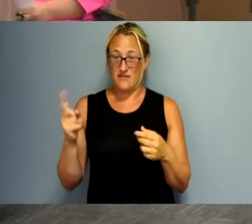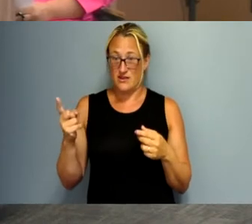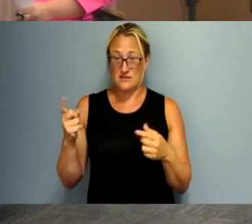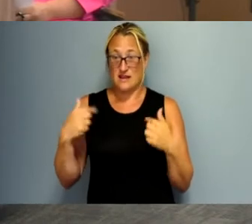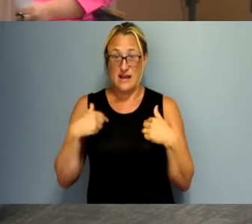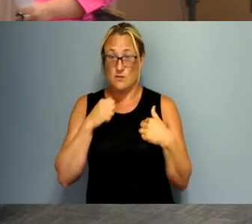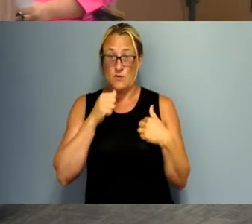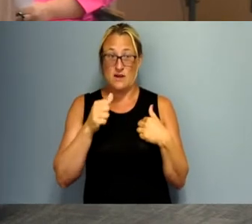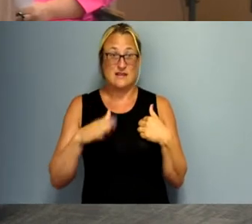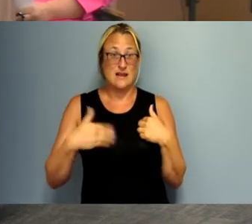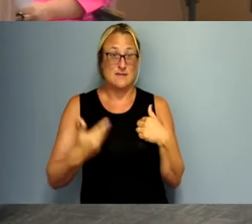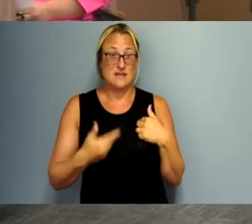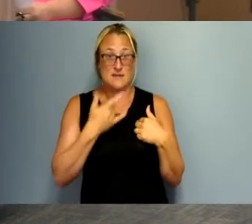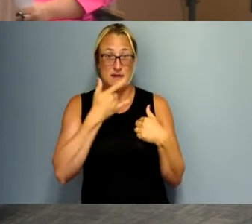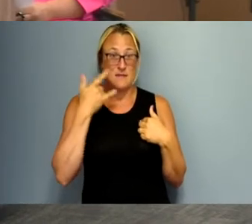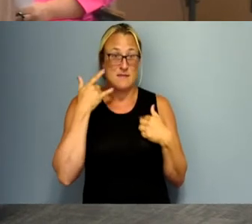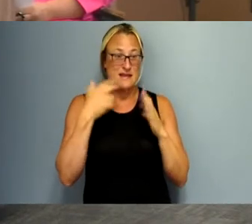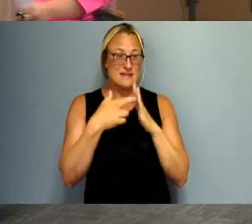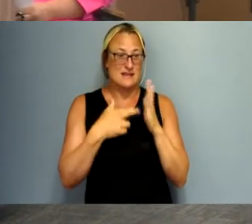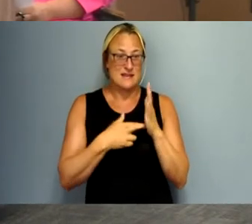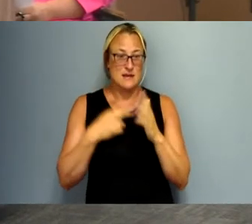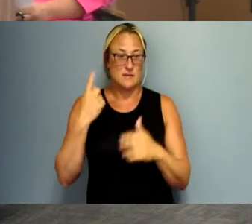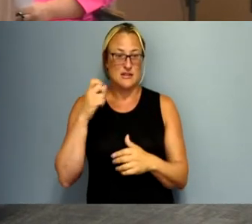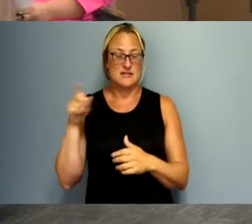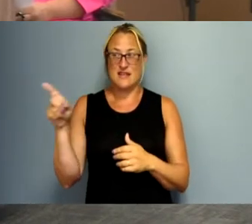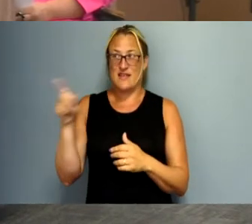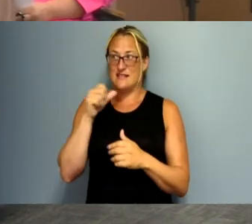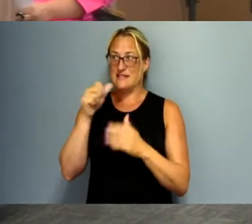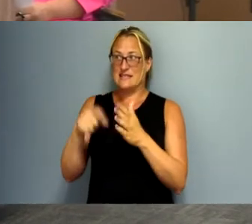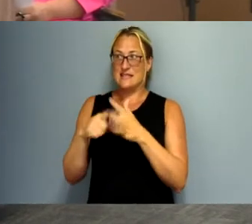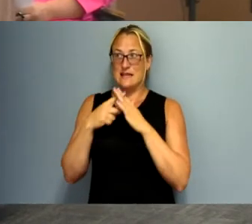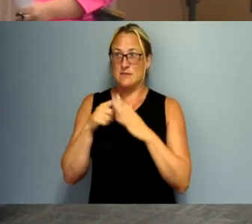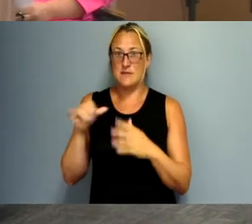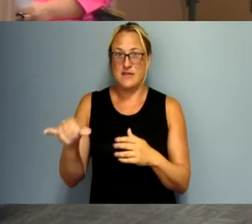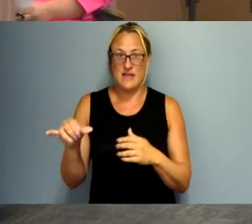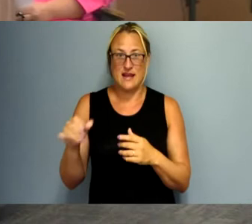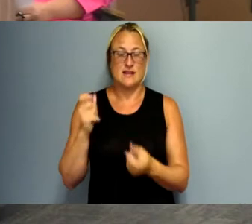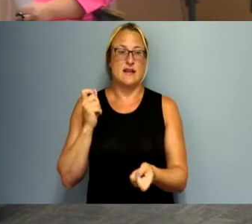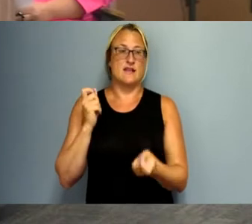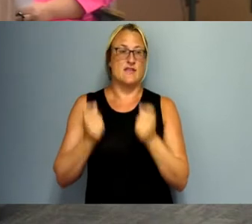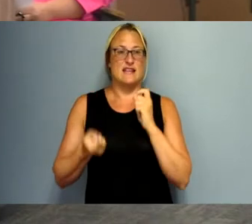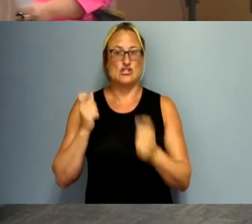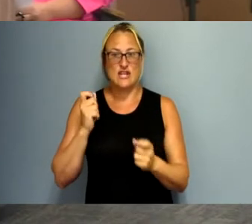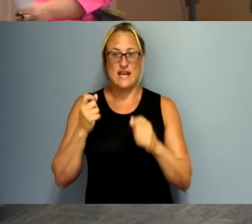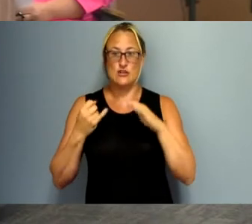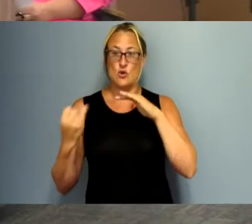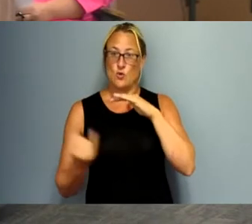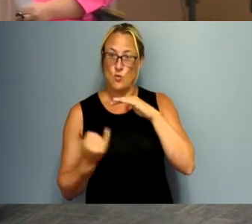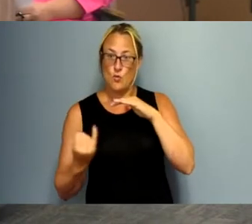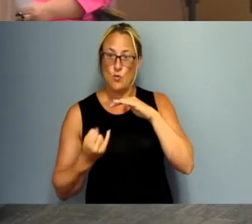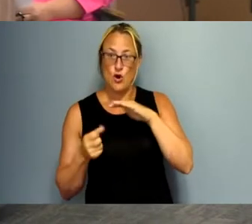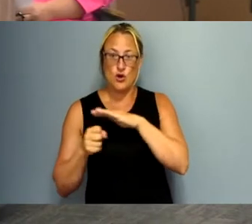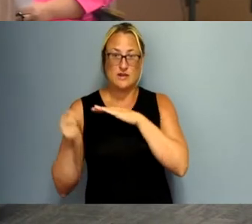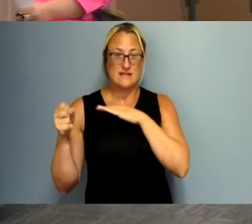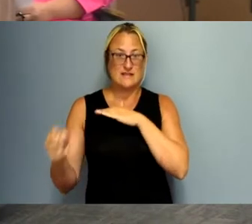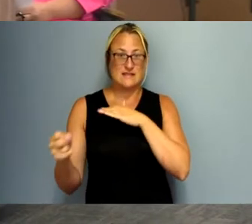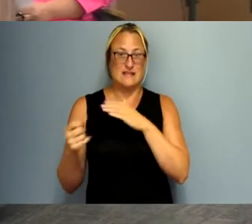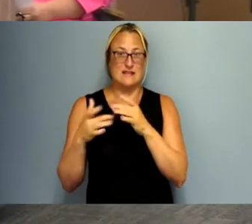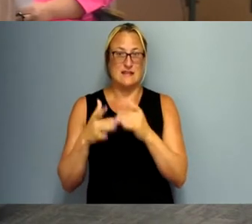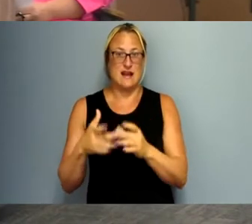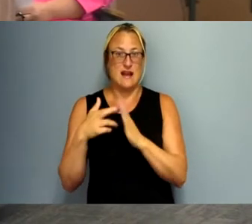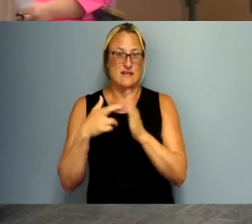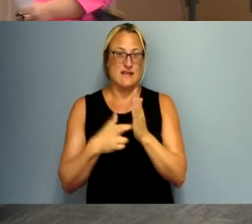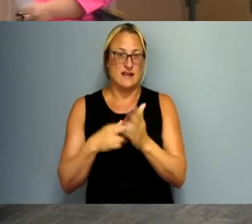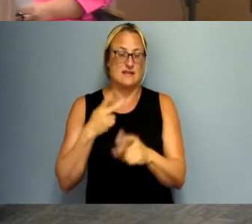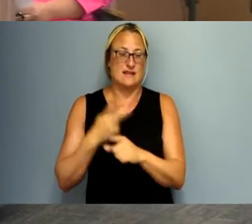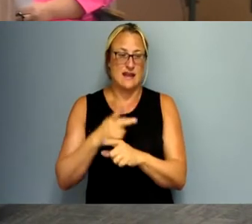masking guidelines here because they didn't implement masking guidelines. They changed quarantine guidelines, which kept kids out of school. So